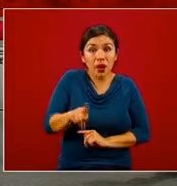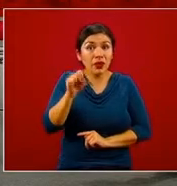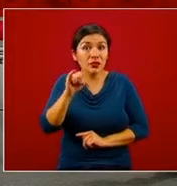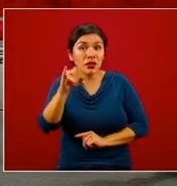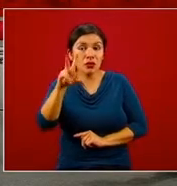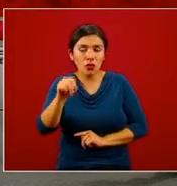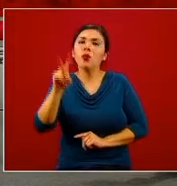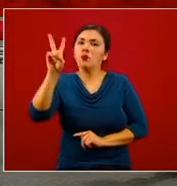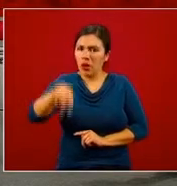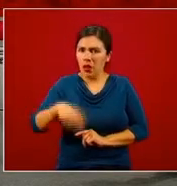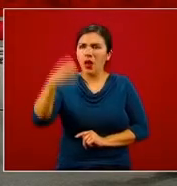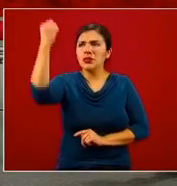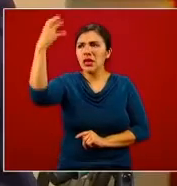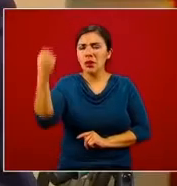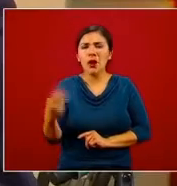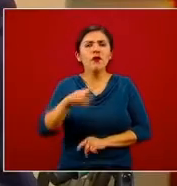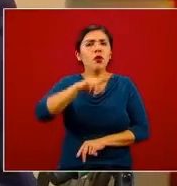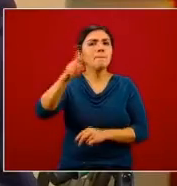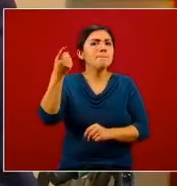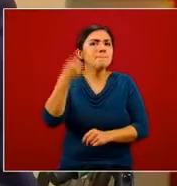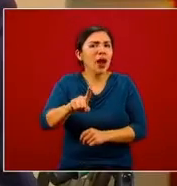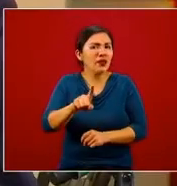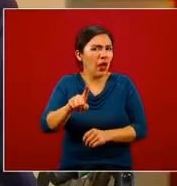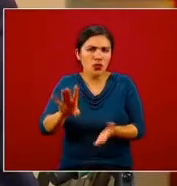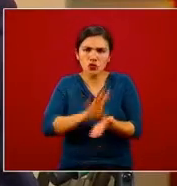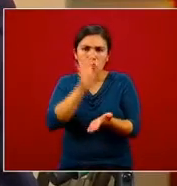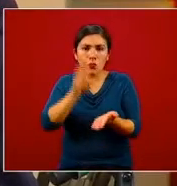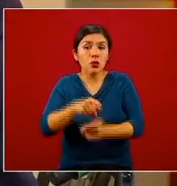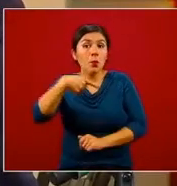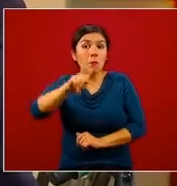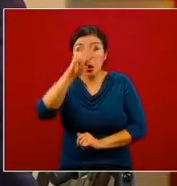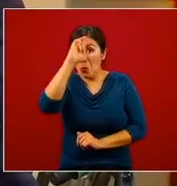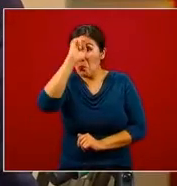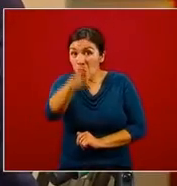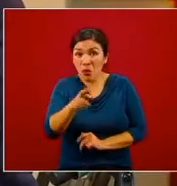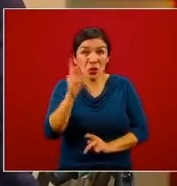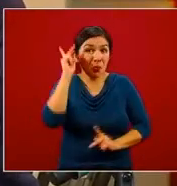gather to where these visits will be taking place.